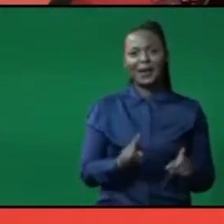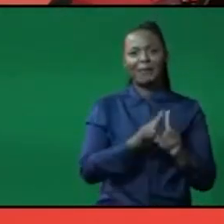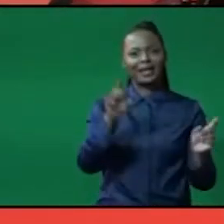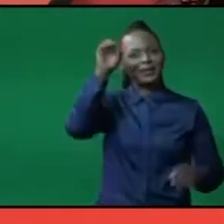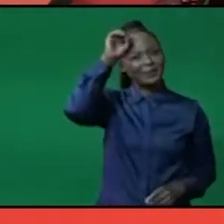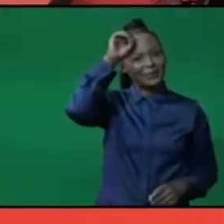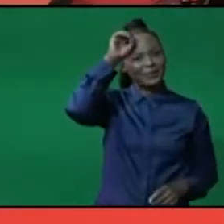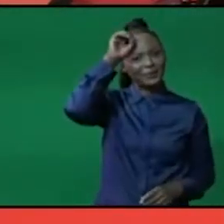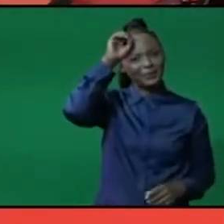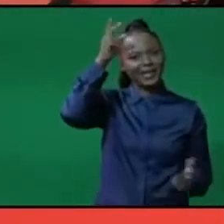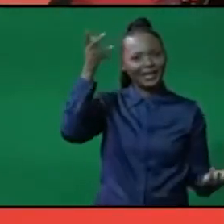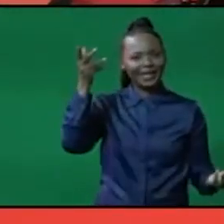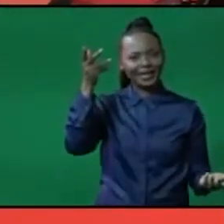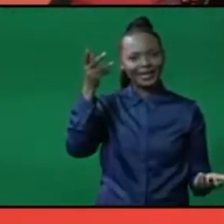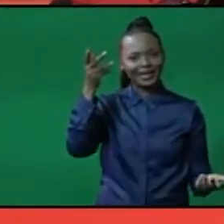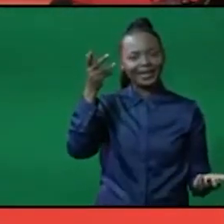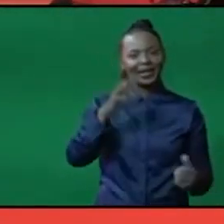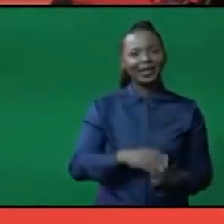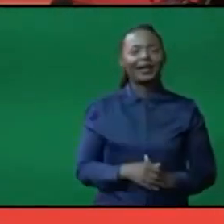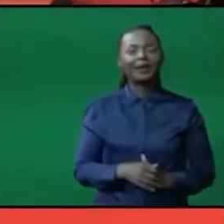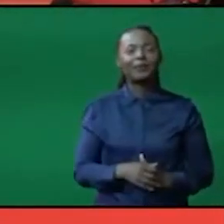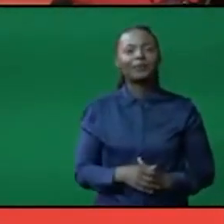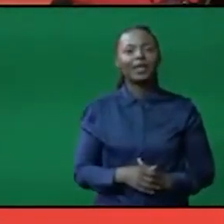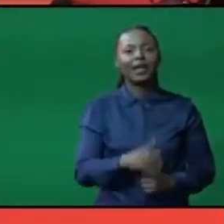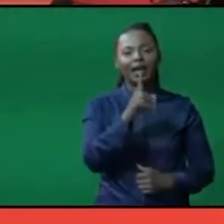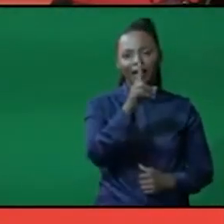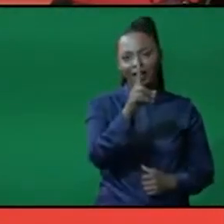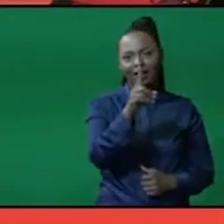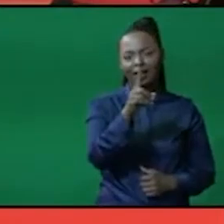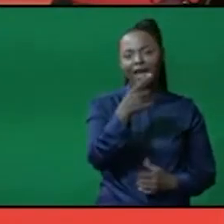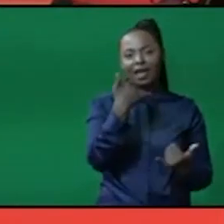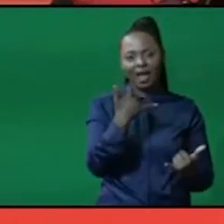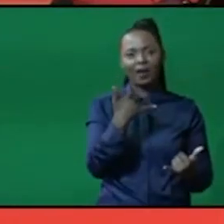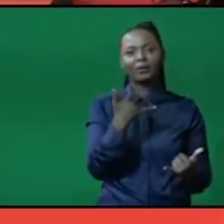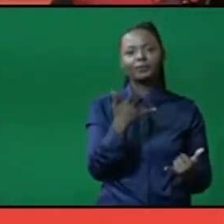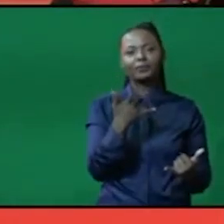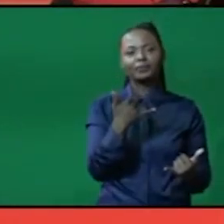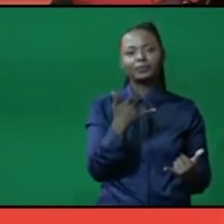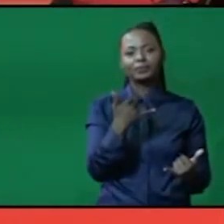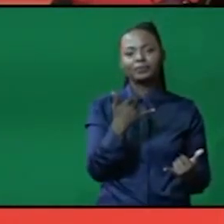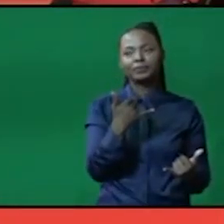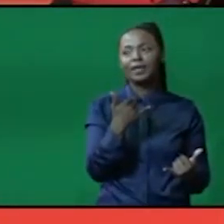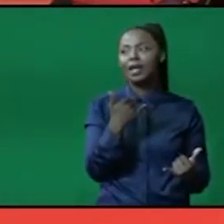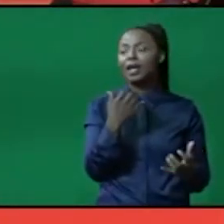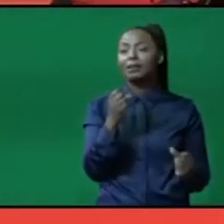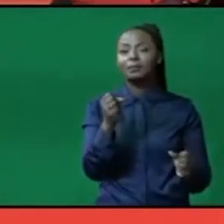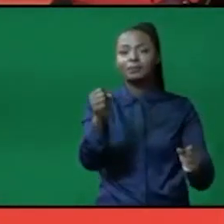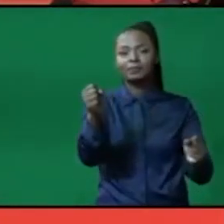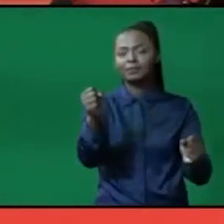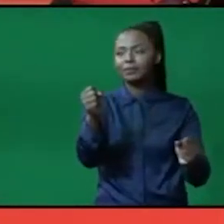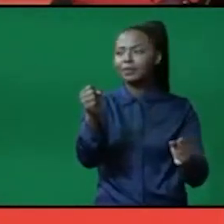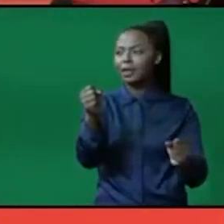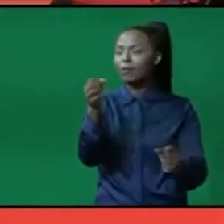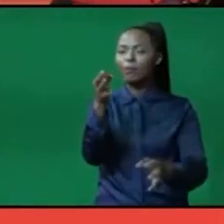And if you are to put, I want to talk to the political editor of